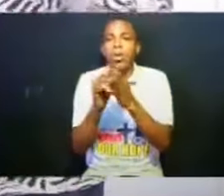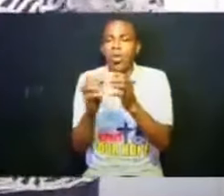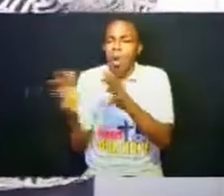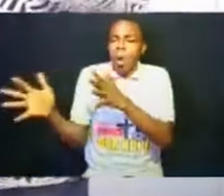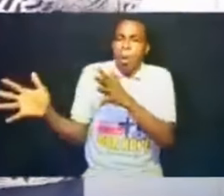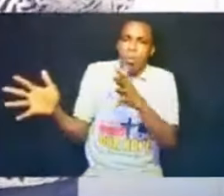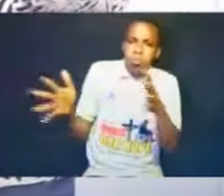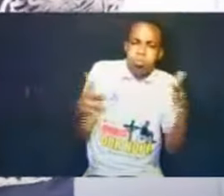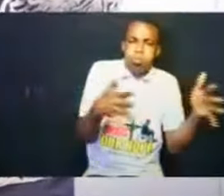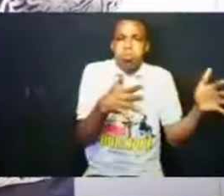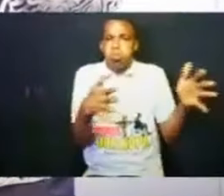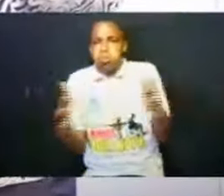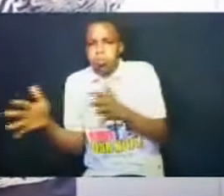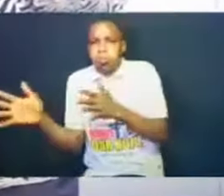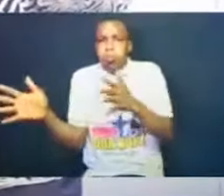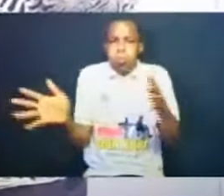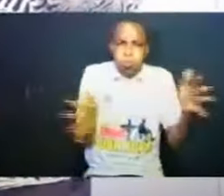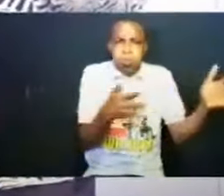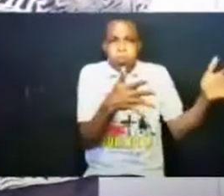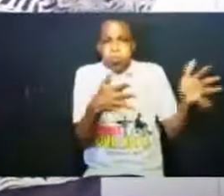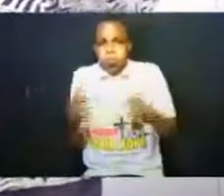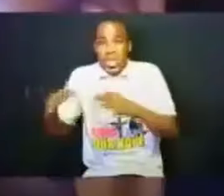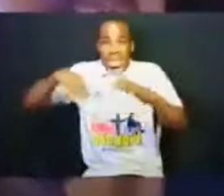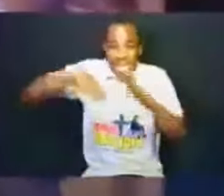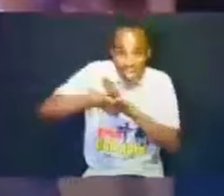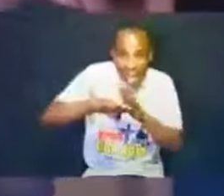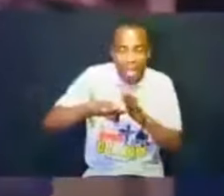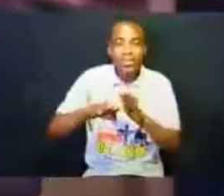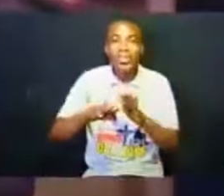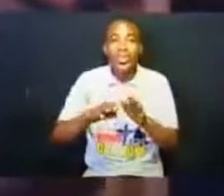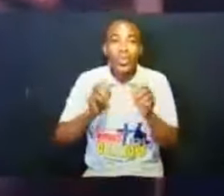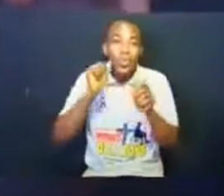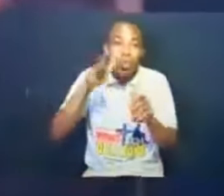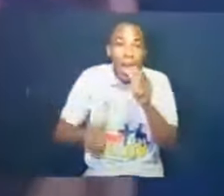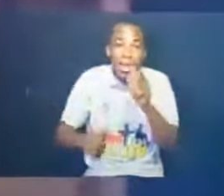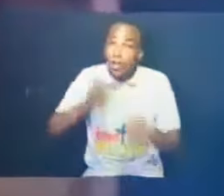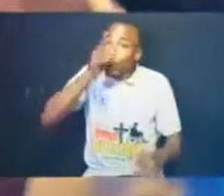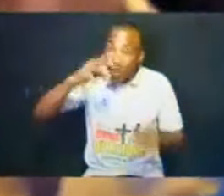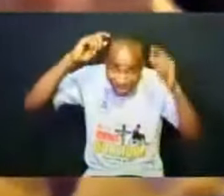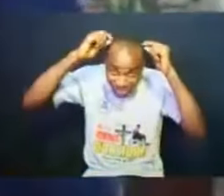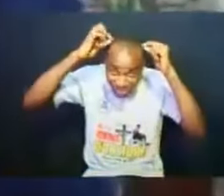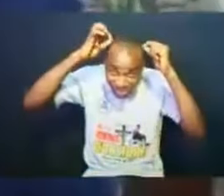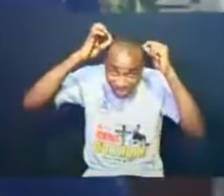church, you see the rear hair of the woman, you'll be shocked. To the beer, na yeka